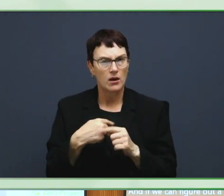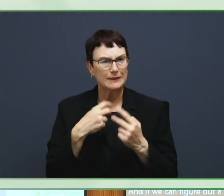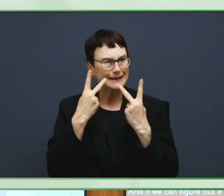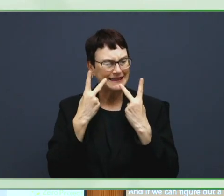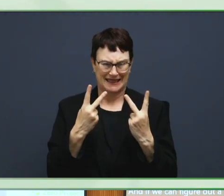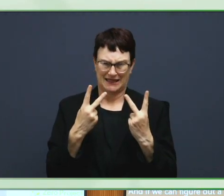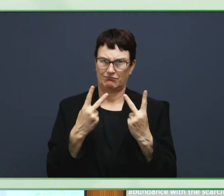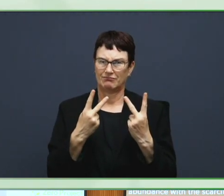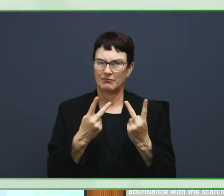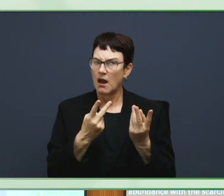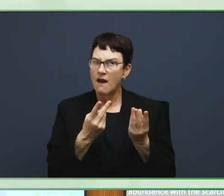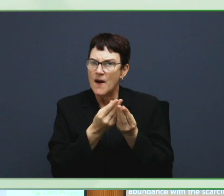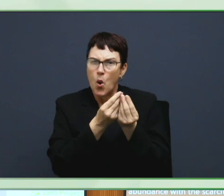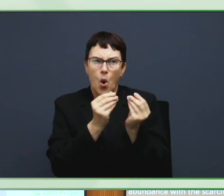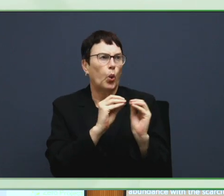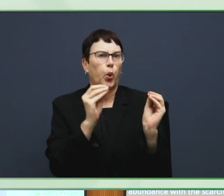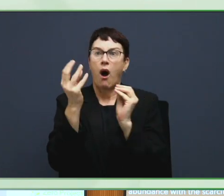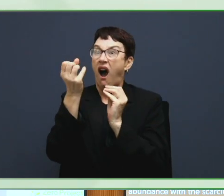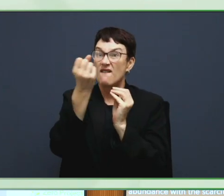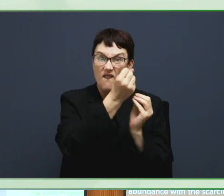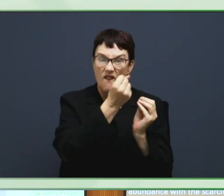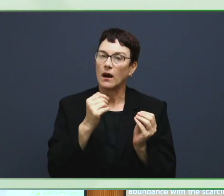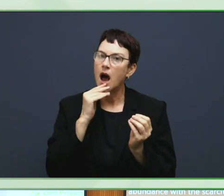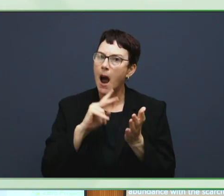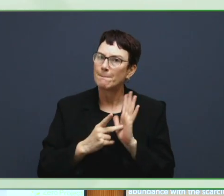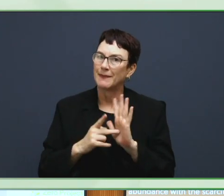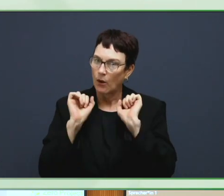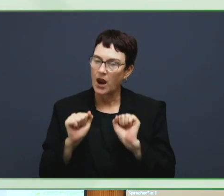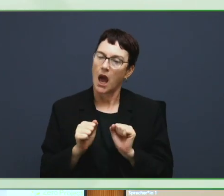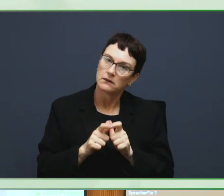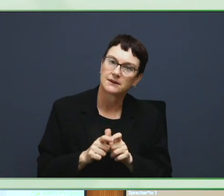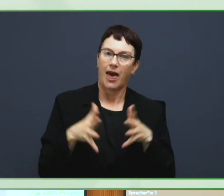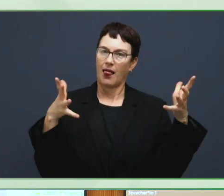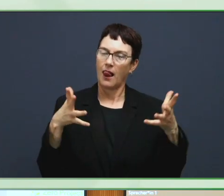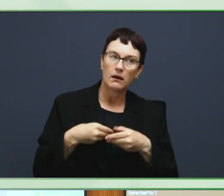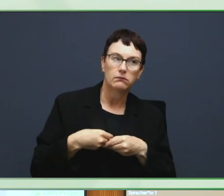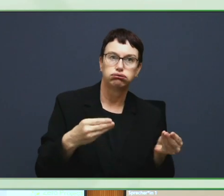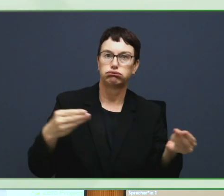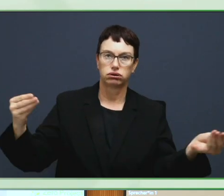believe I'm talking about a fundamental challenge facing all of us here. So